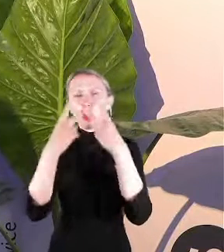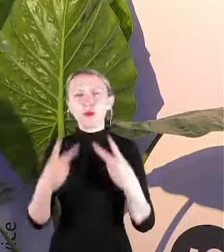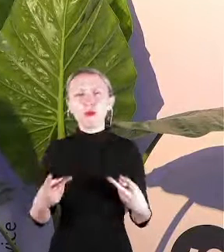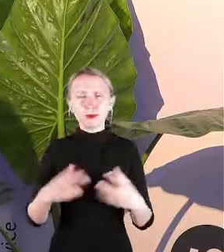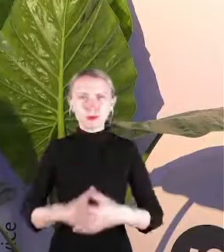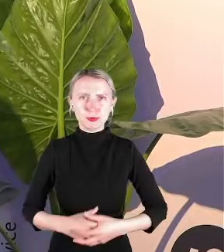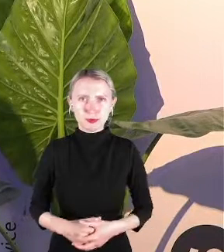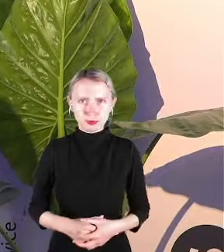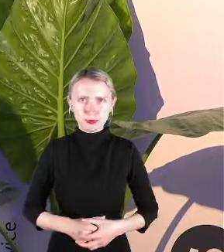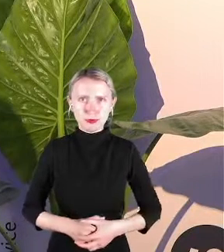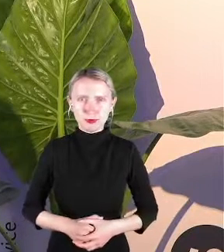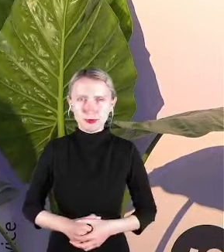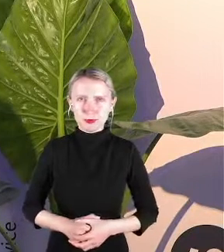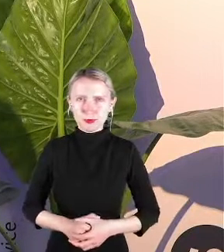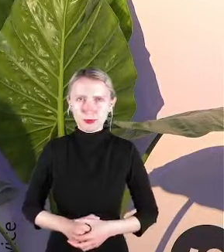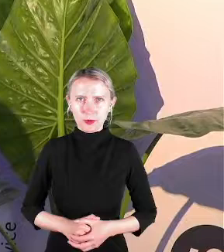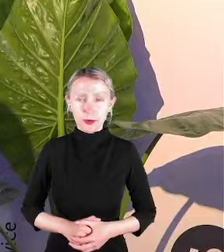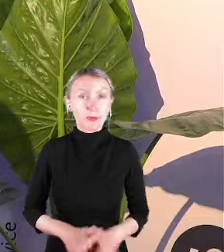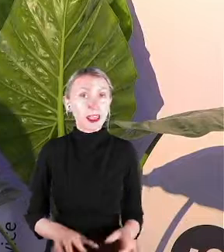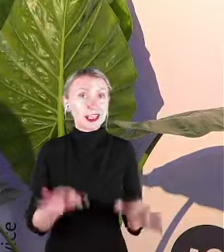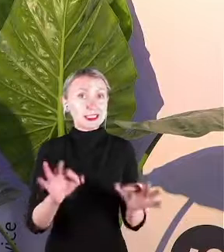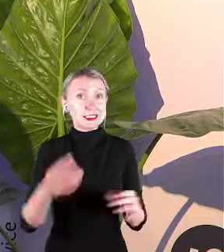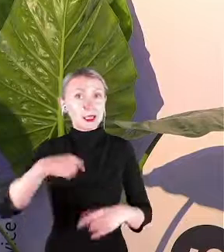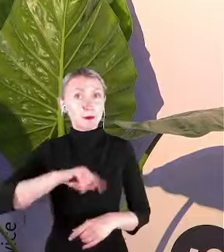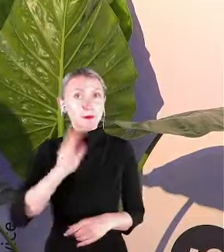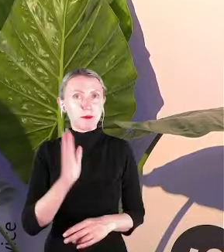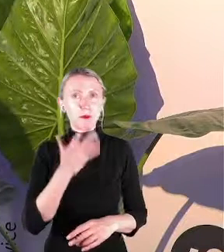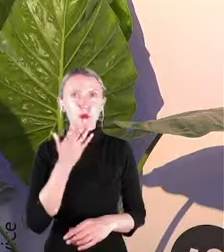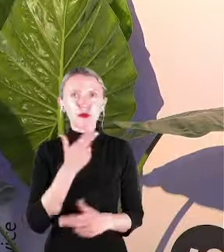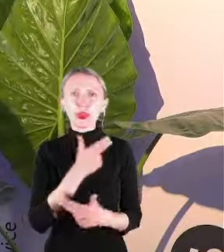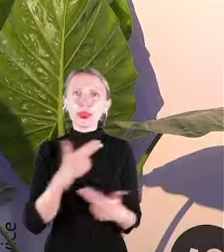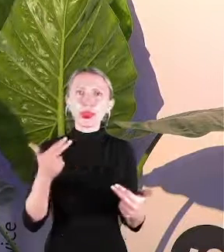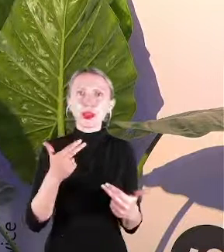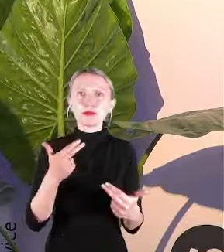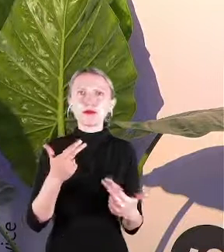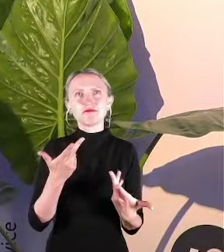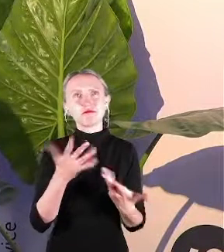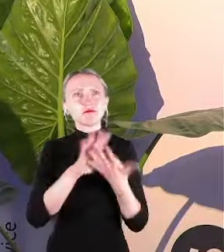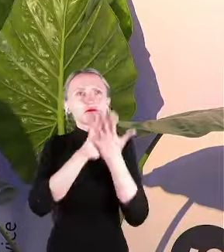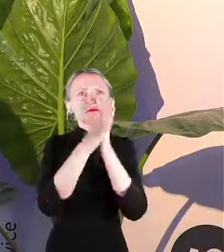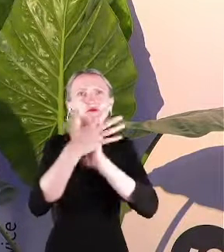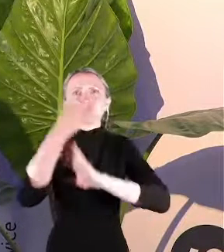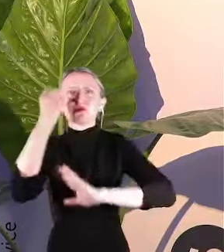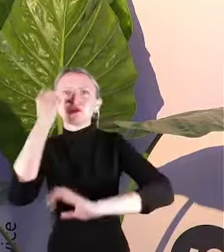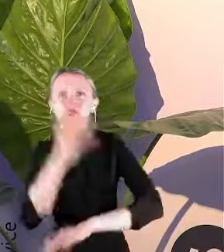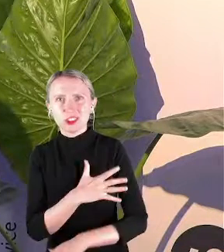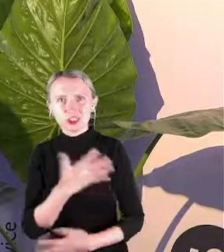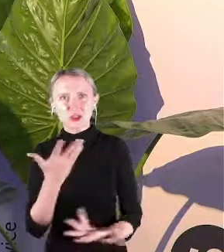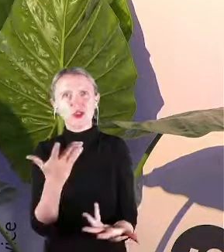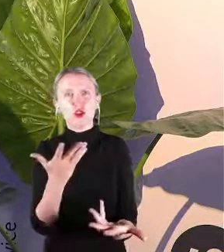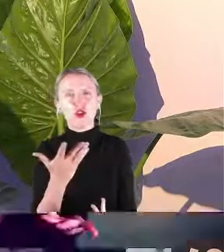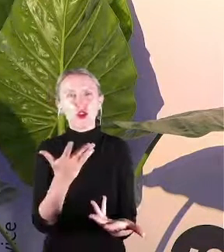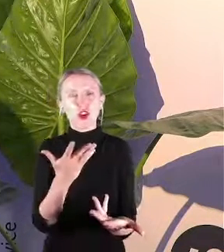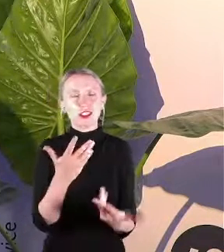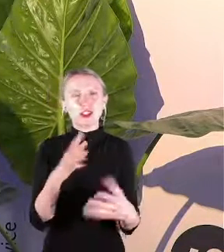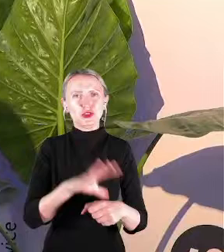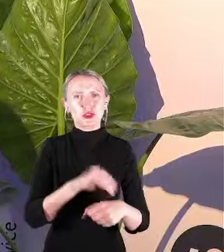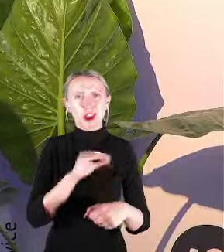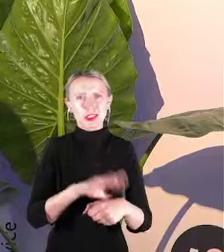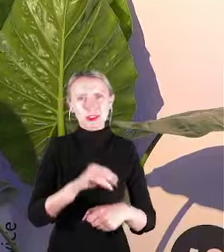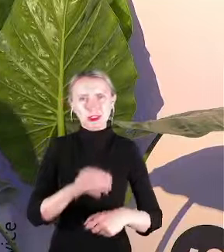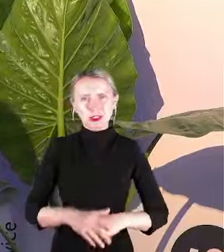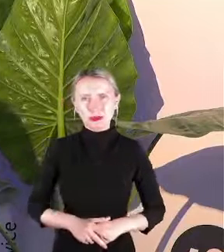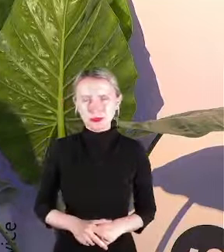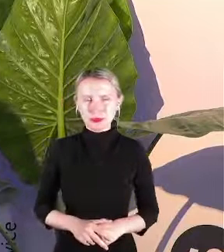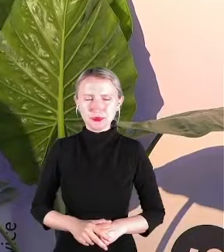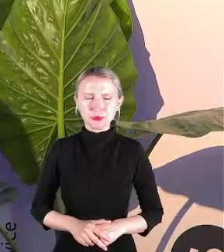of Sweden, which might sound like a paradox, because actually, as I've mentioned already, we might associate